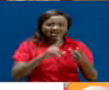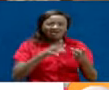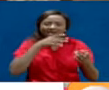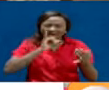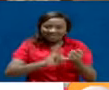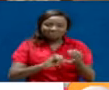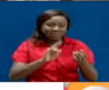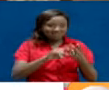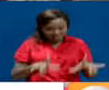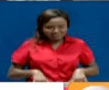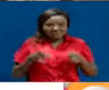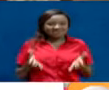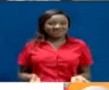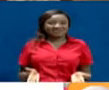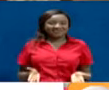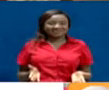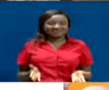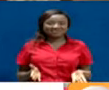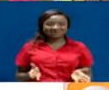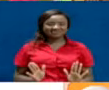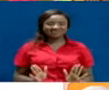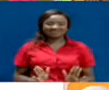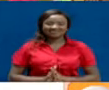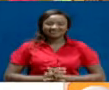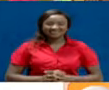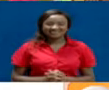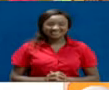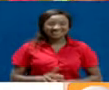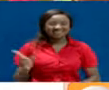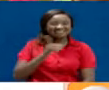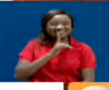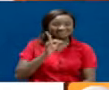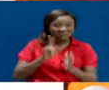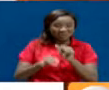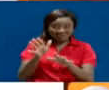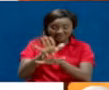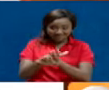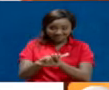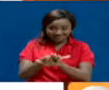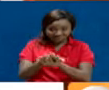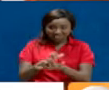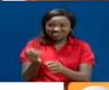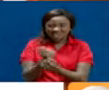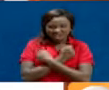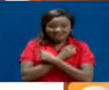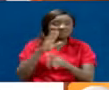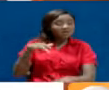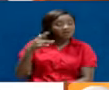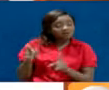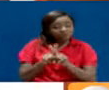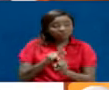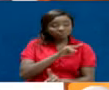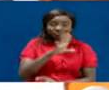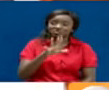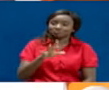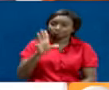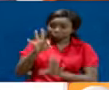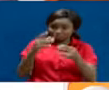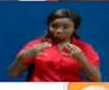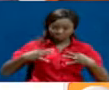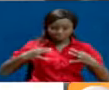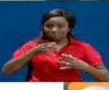He lives here. Fish, she tells me, is their favorite food, and Baba's dressing is always top on her